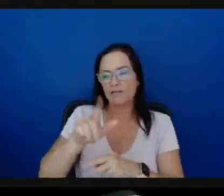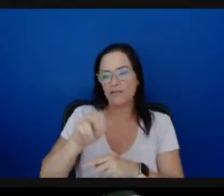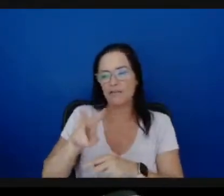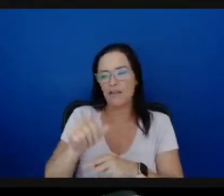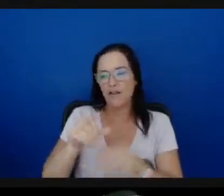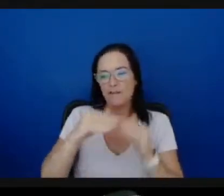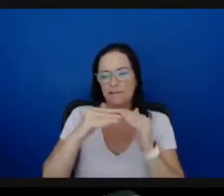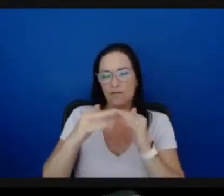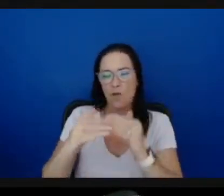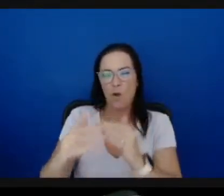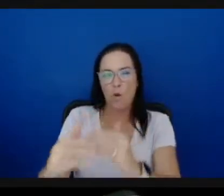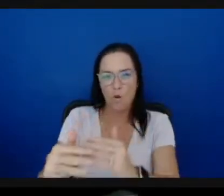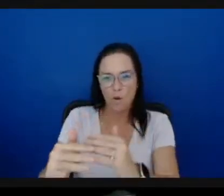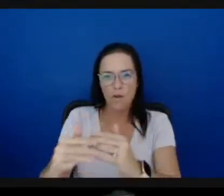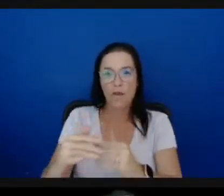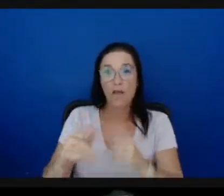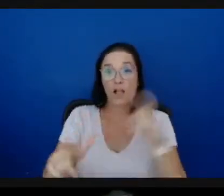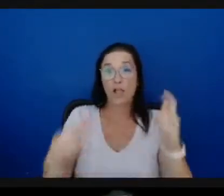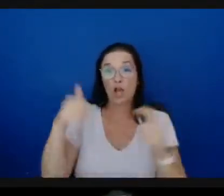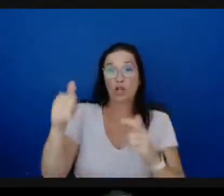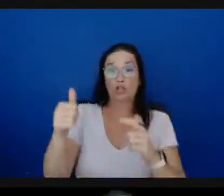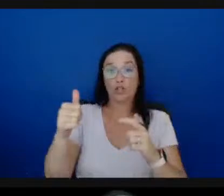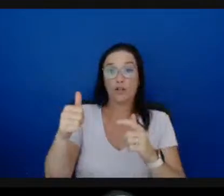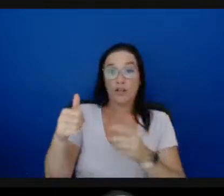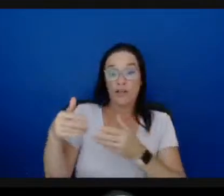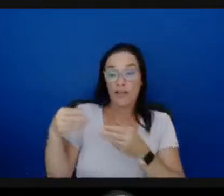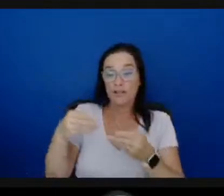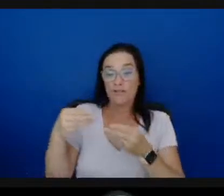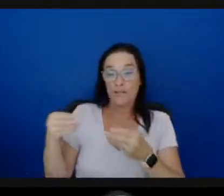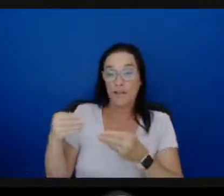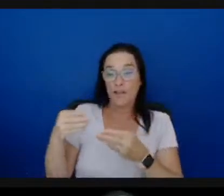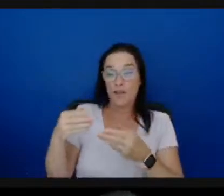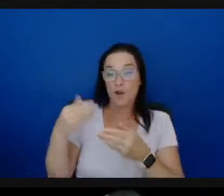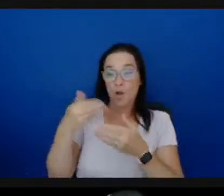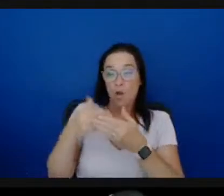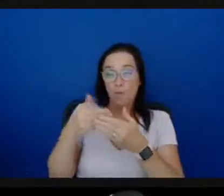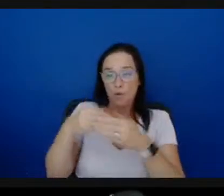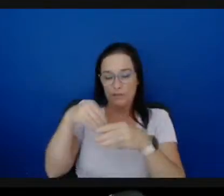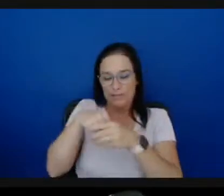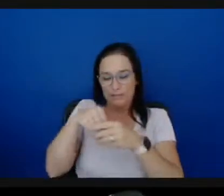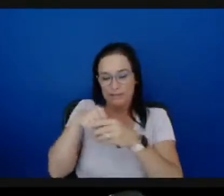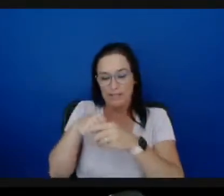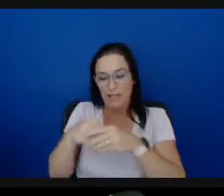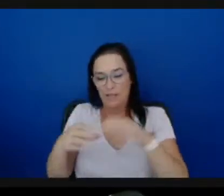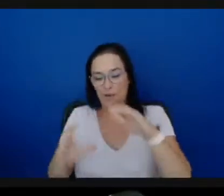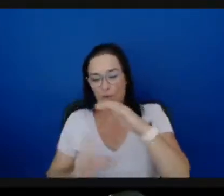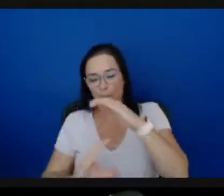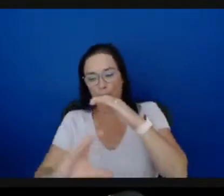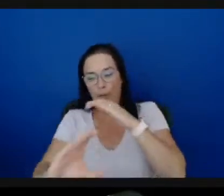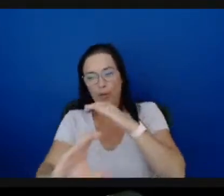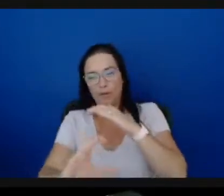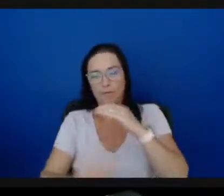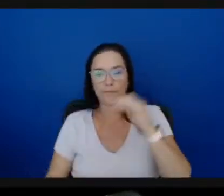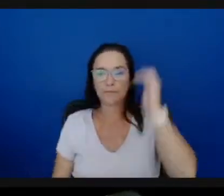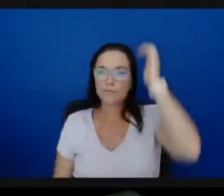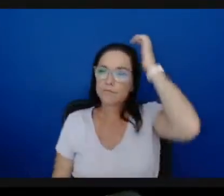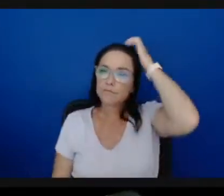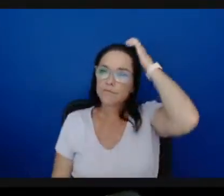Larger flows of pahoehoe are fed almost wholly internally through lava tubes.